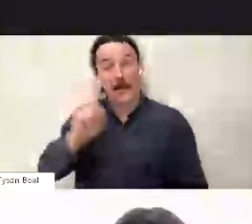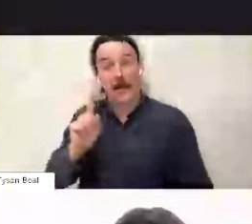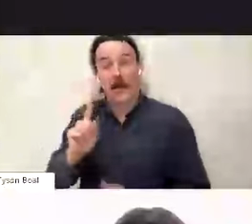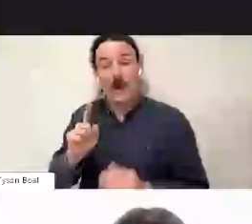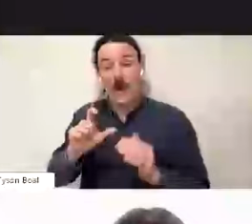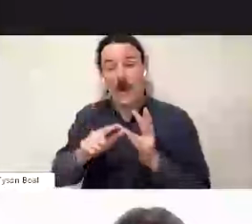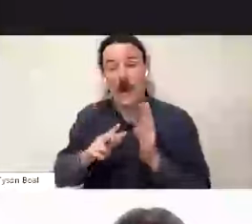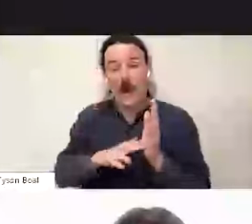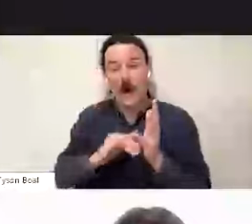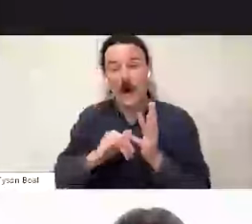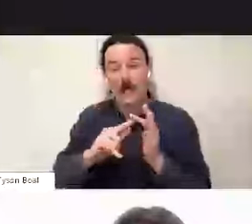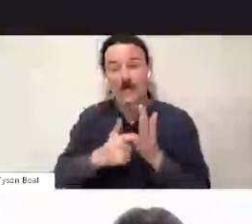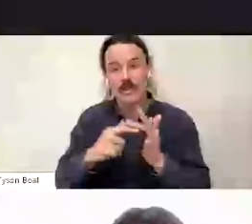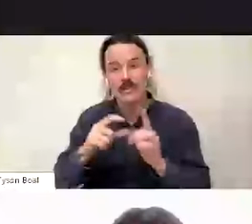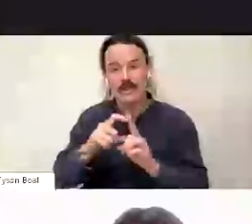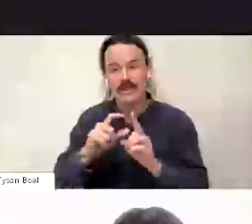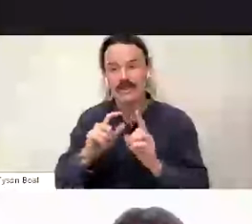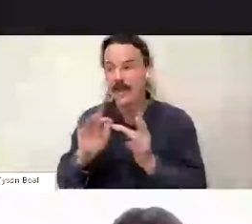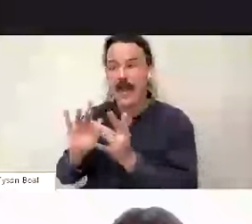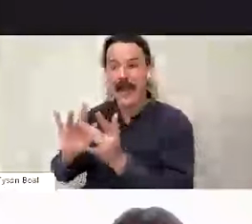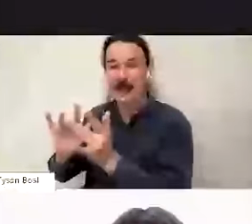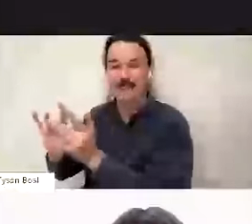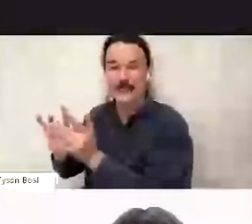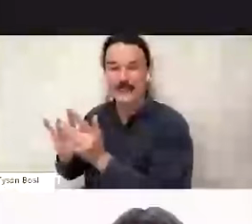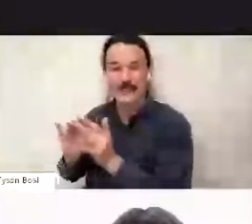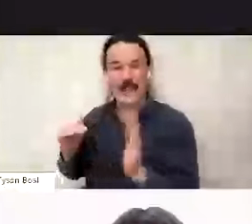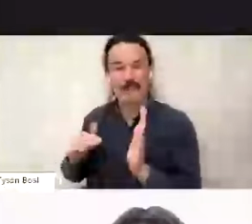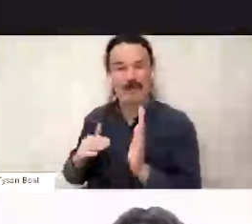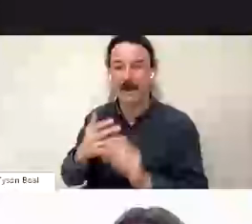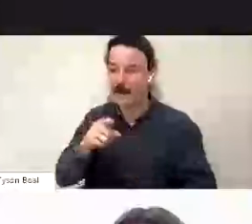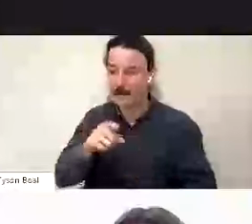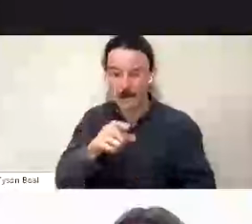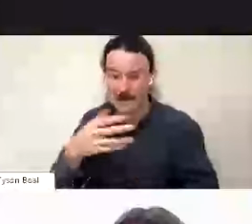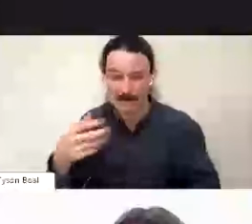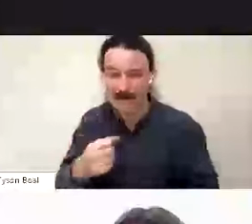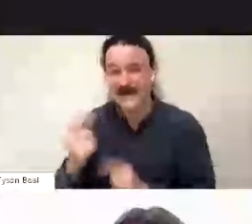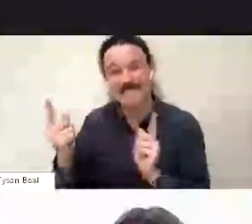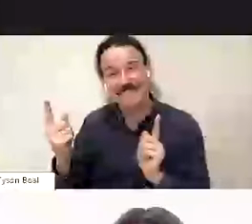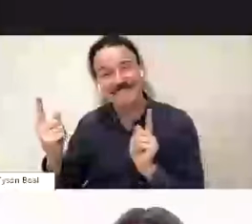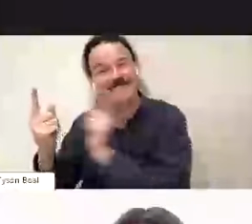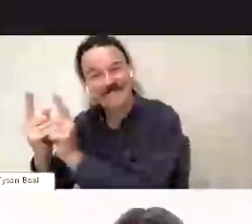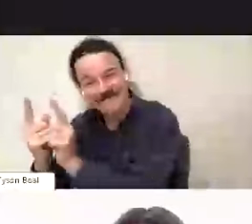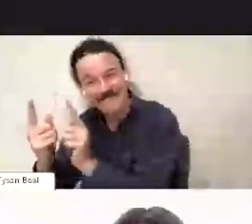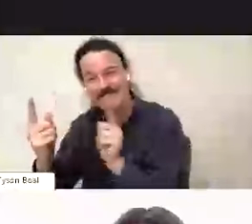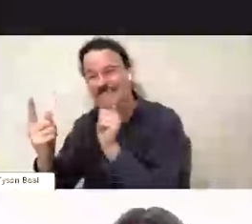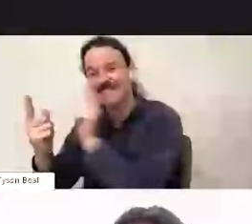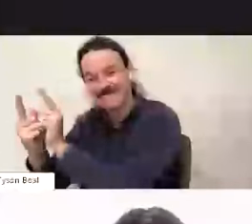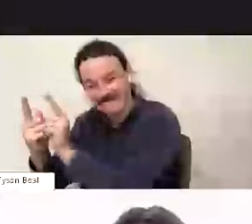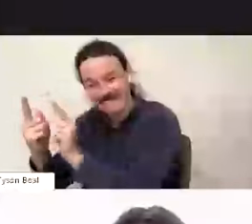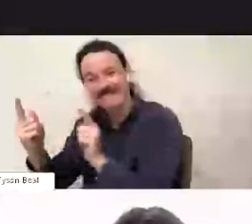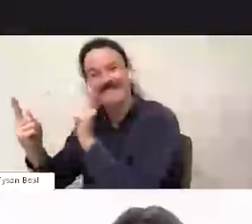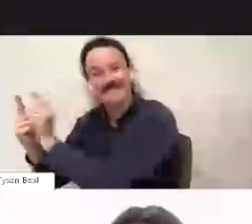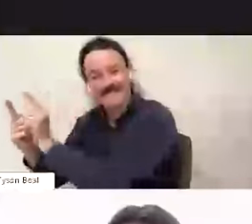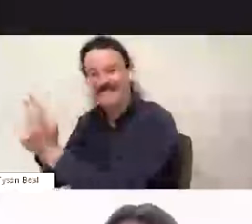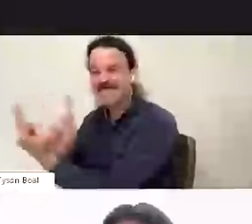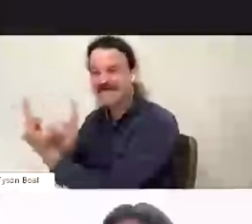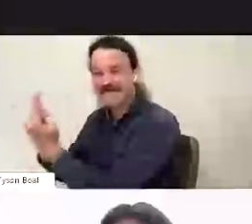go to people. And I know how hard this is for all of us because we're all under-resourced.